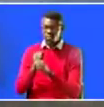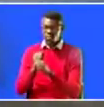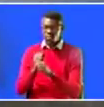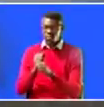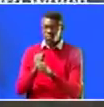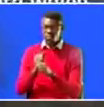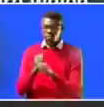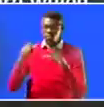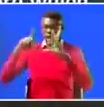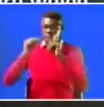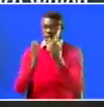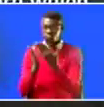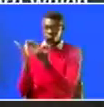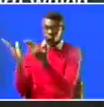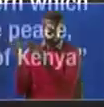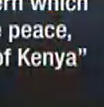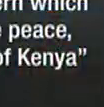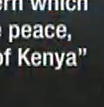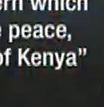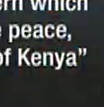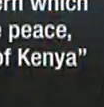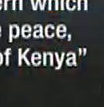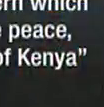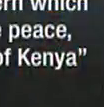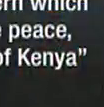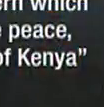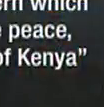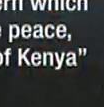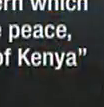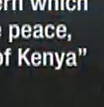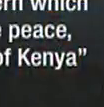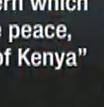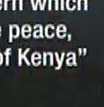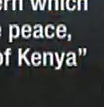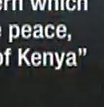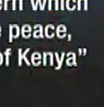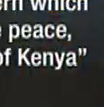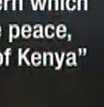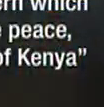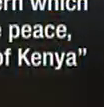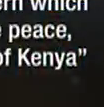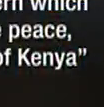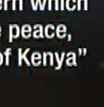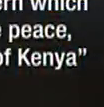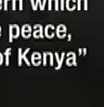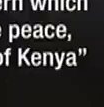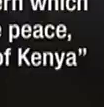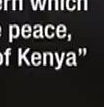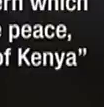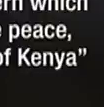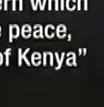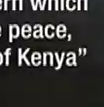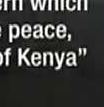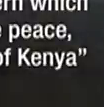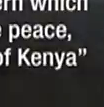to withdraw the registration of atheists in Kenya following concerns relating to the society's advocacy and